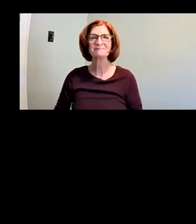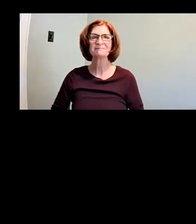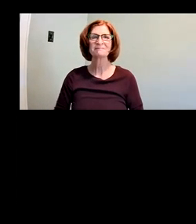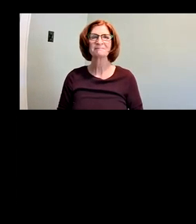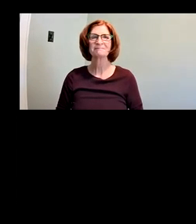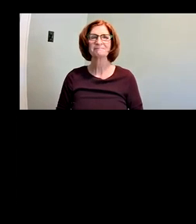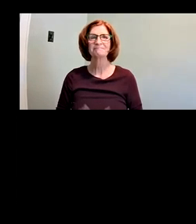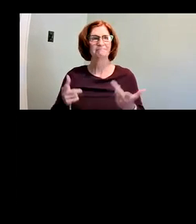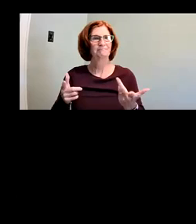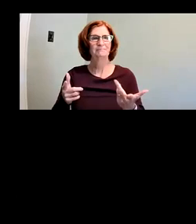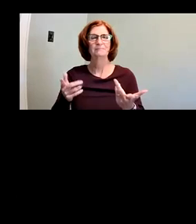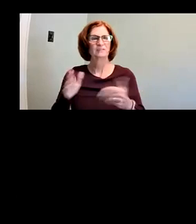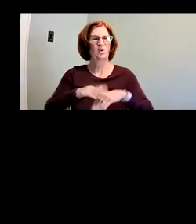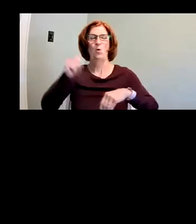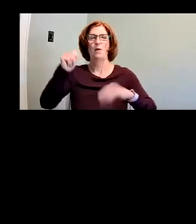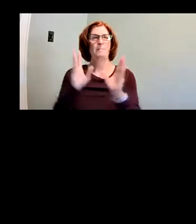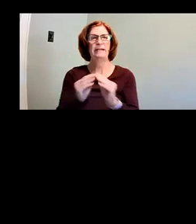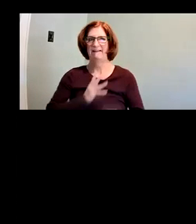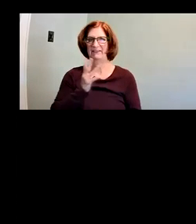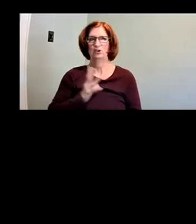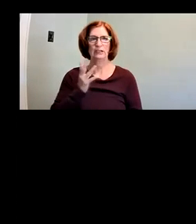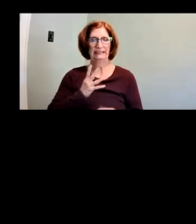We'll officially call the meeting to order.